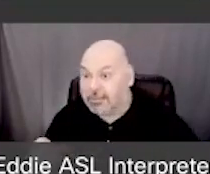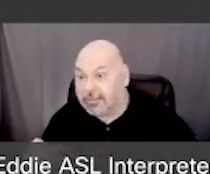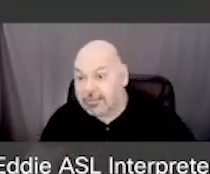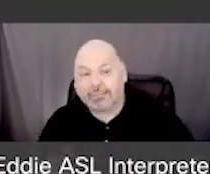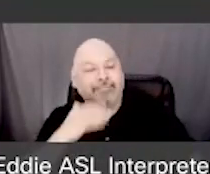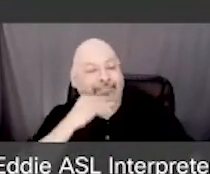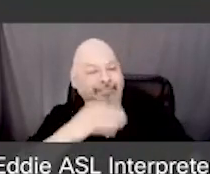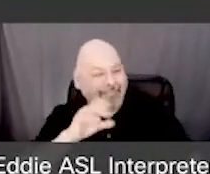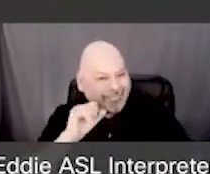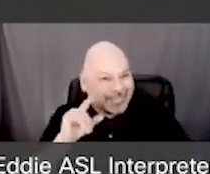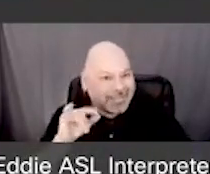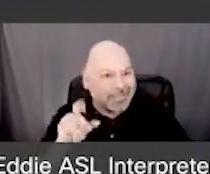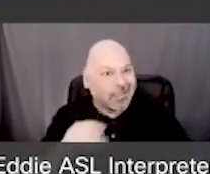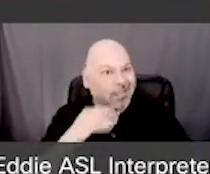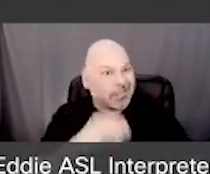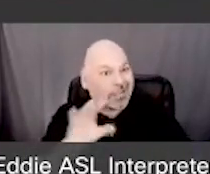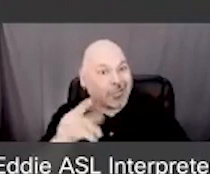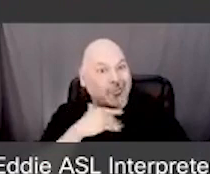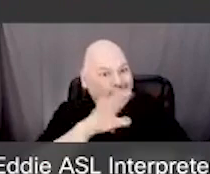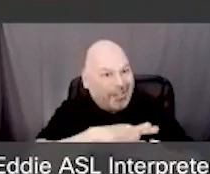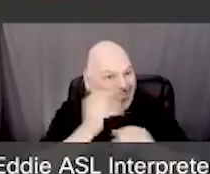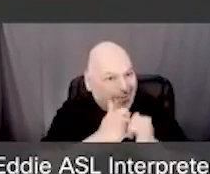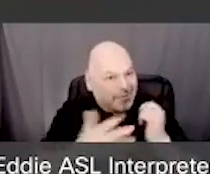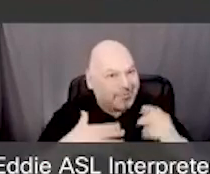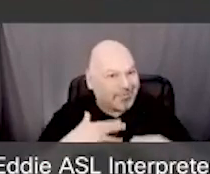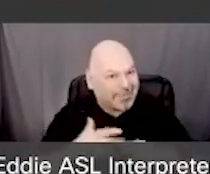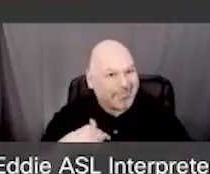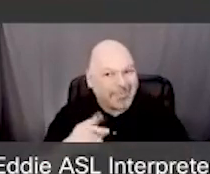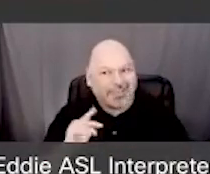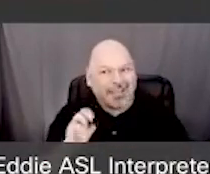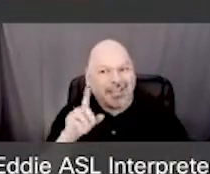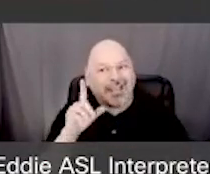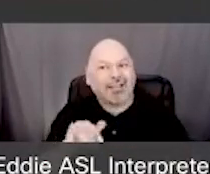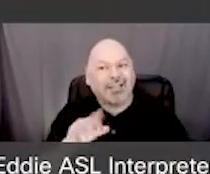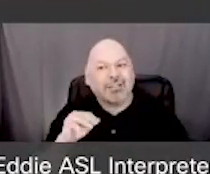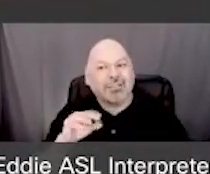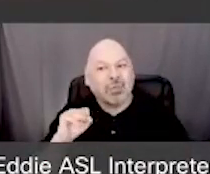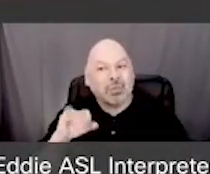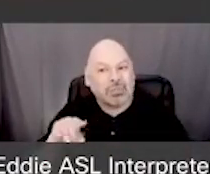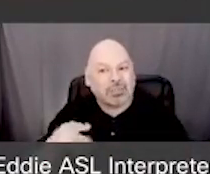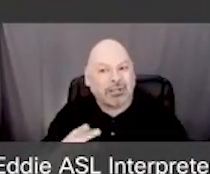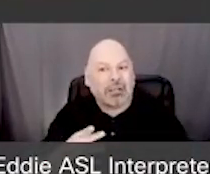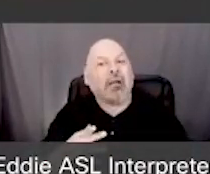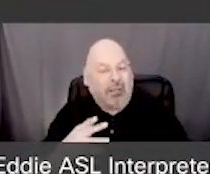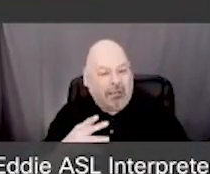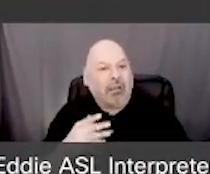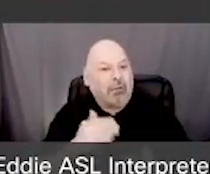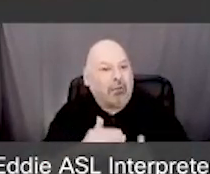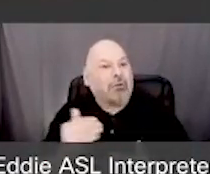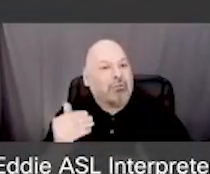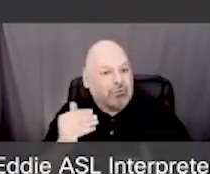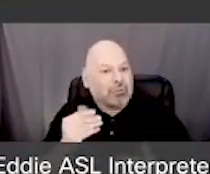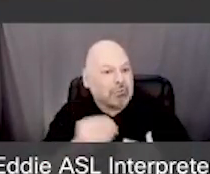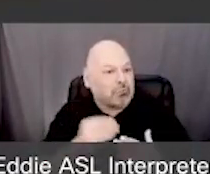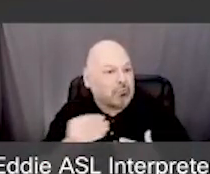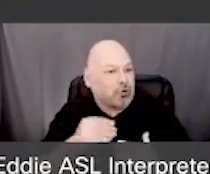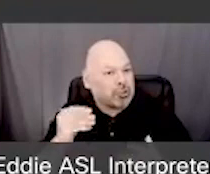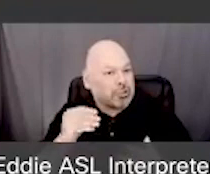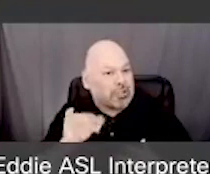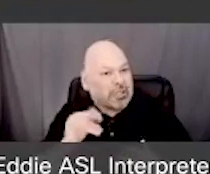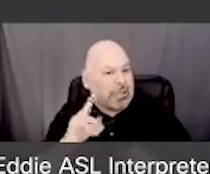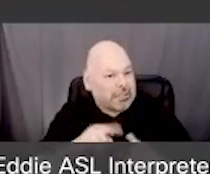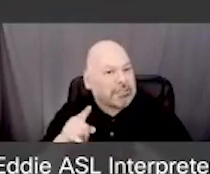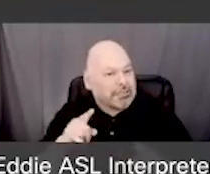Thank you, Sylvia. Good afternoon, everyone. My name is Kelly Joseph. I'm a purchasing agent for the commodities team at